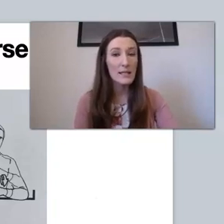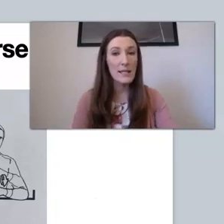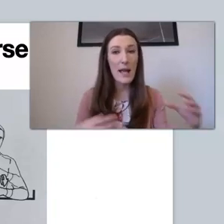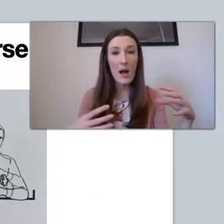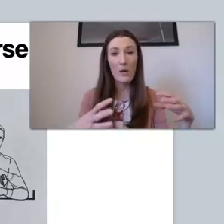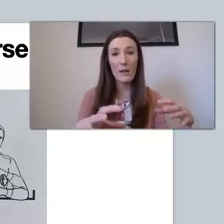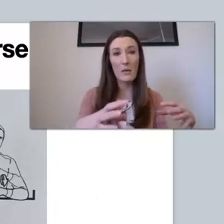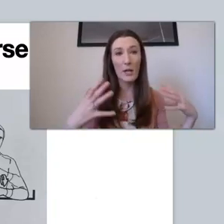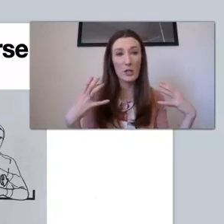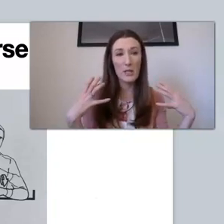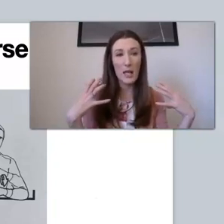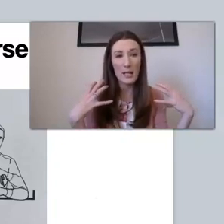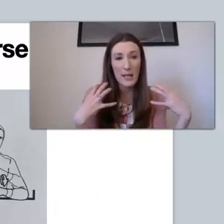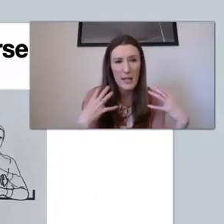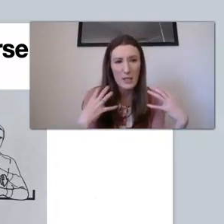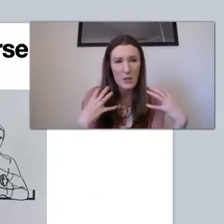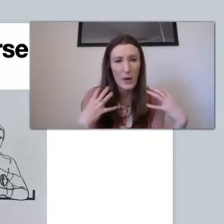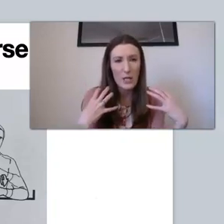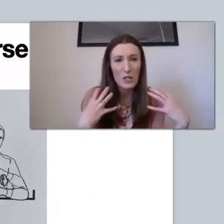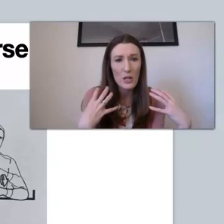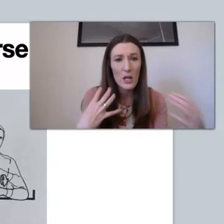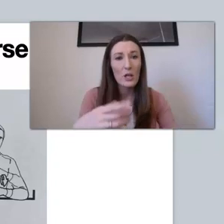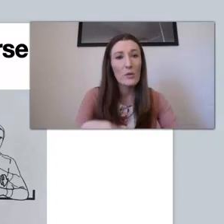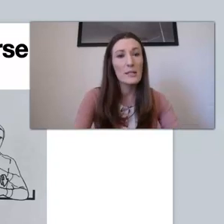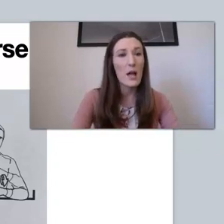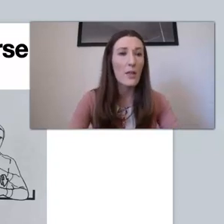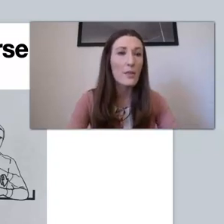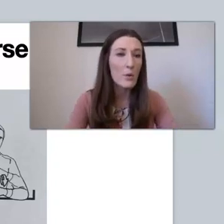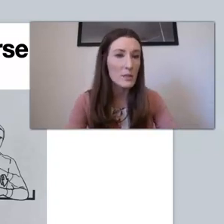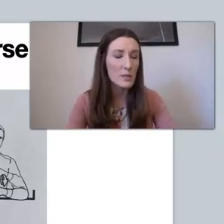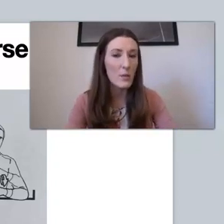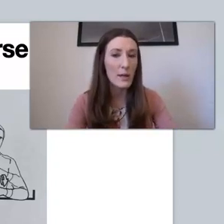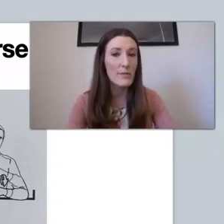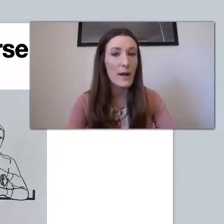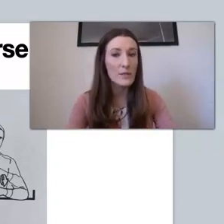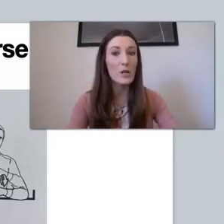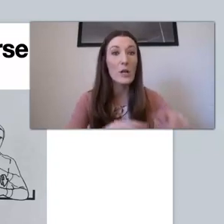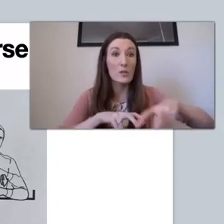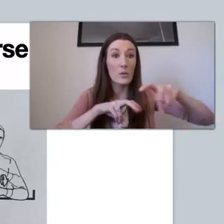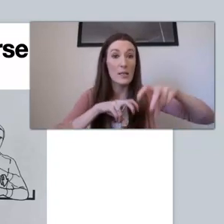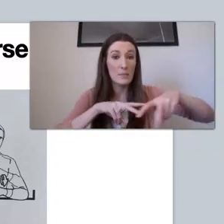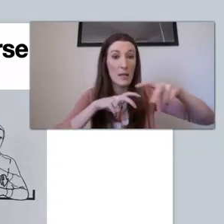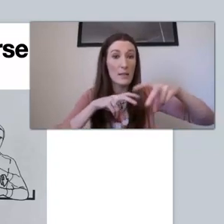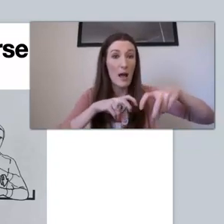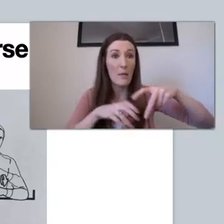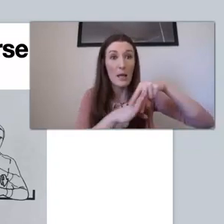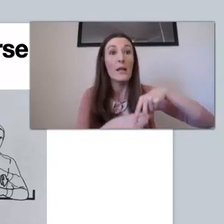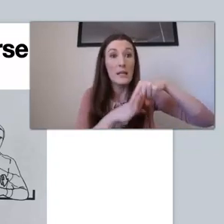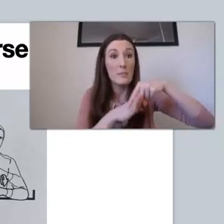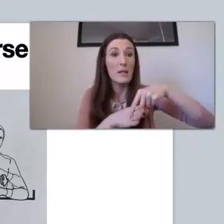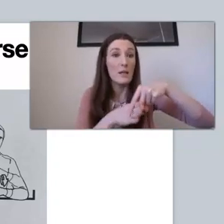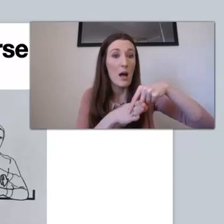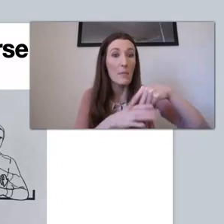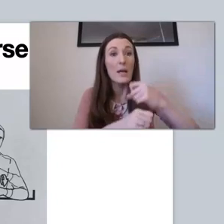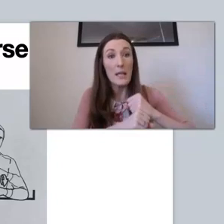is, see how in the pictures he gets kind of squished? You can tell that the horse is going faster. So he speeds up,